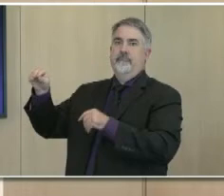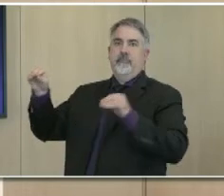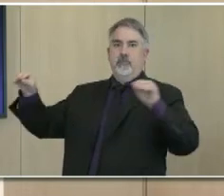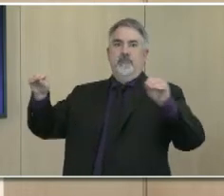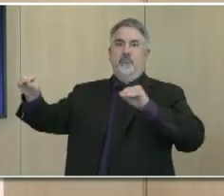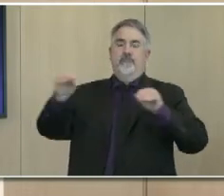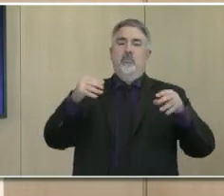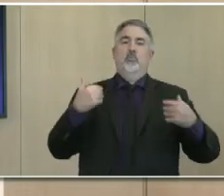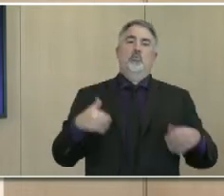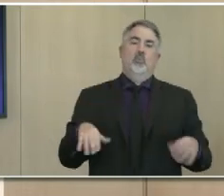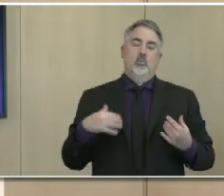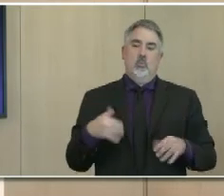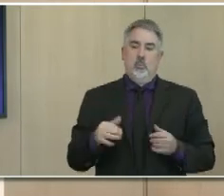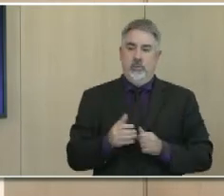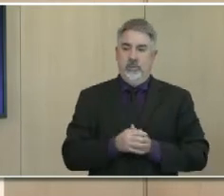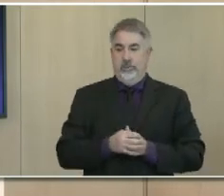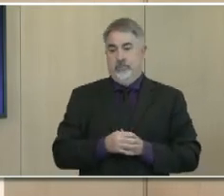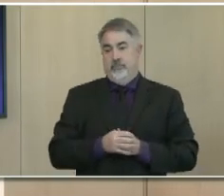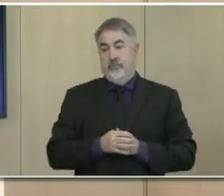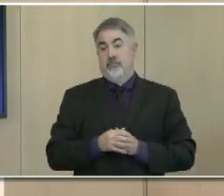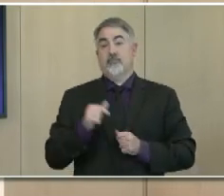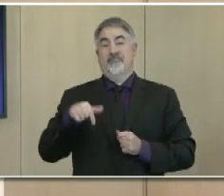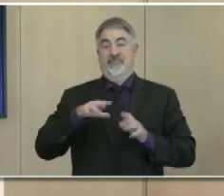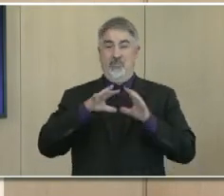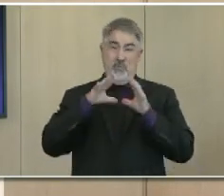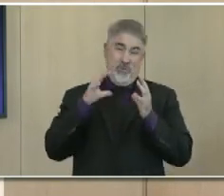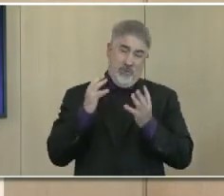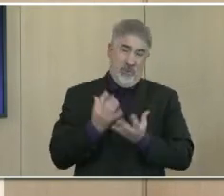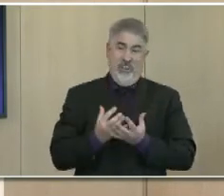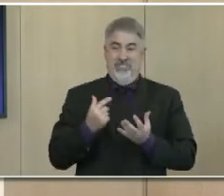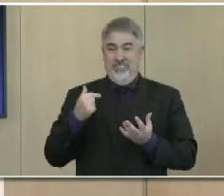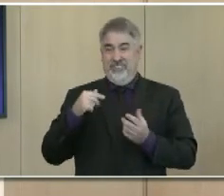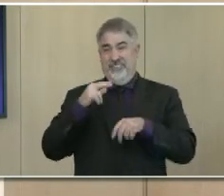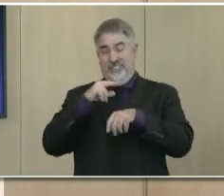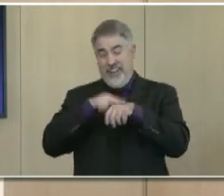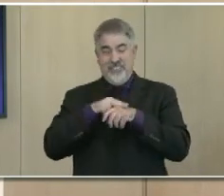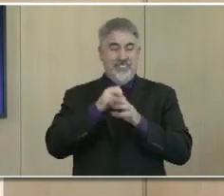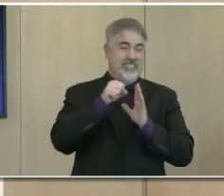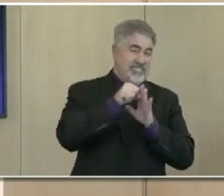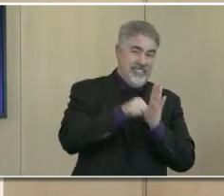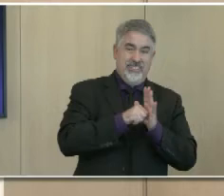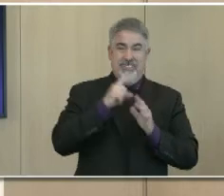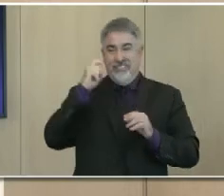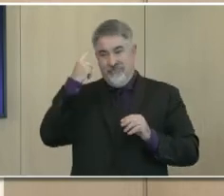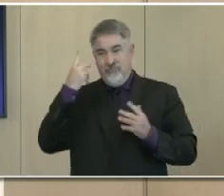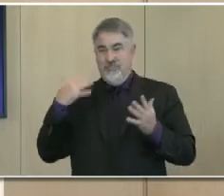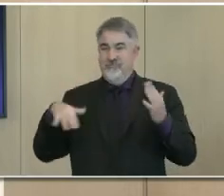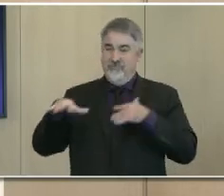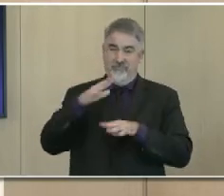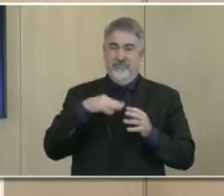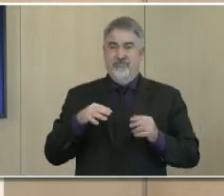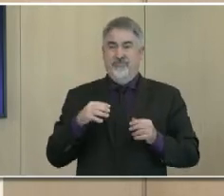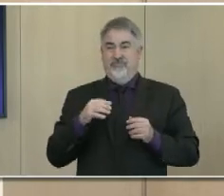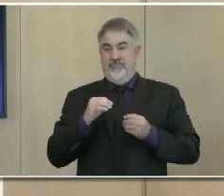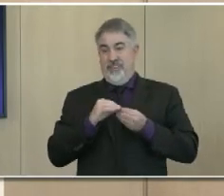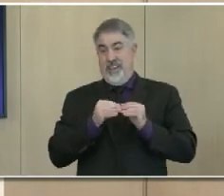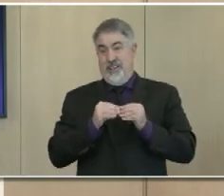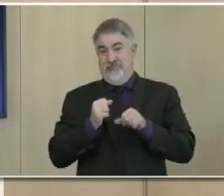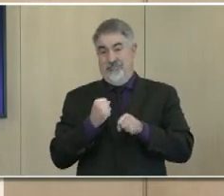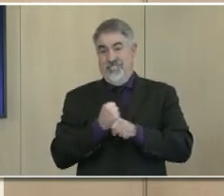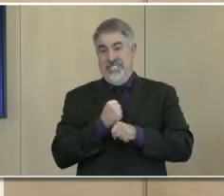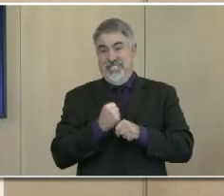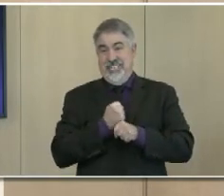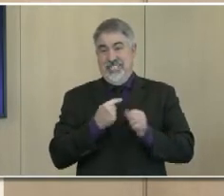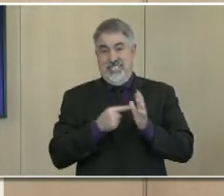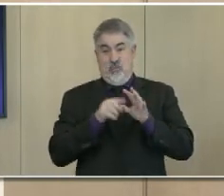So regarding global, national, and state, as well as local statistics, as stated yesterday, globally,